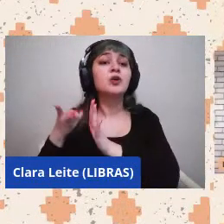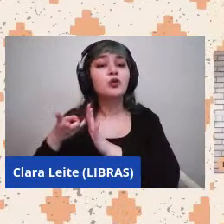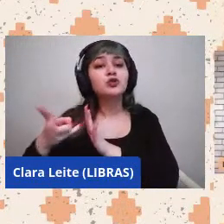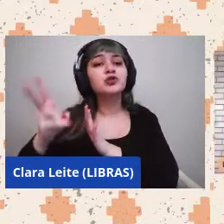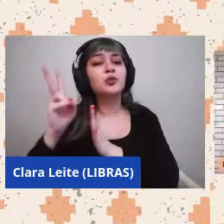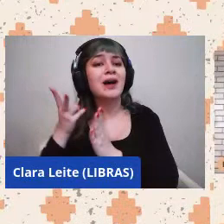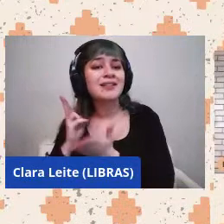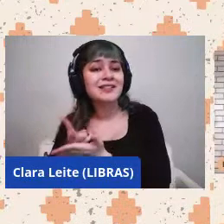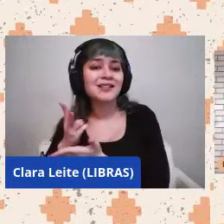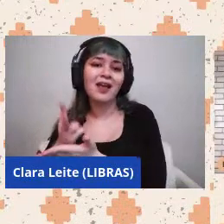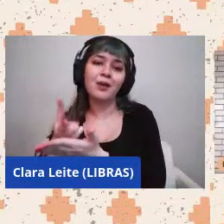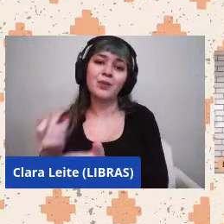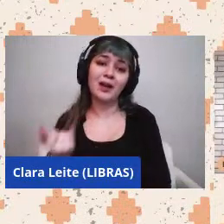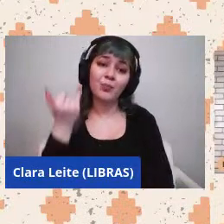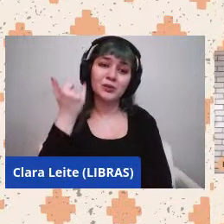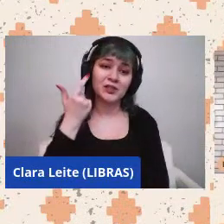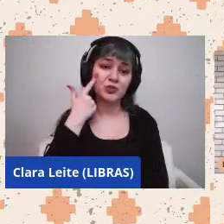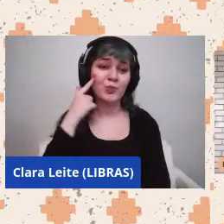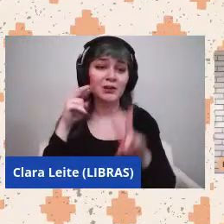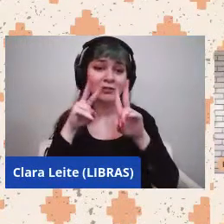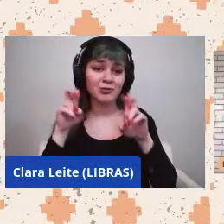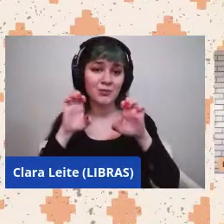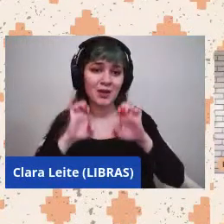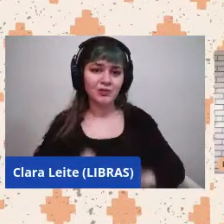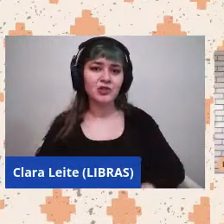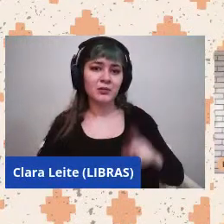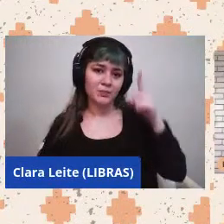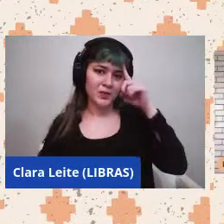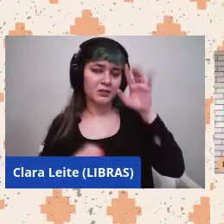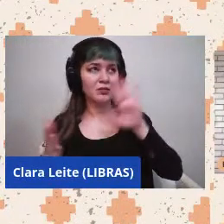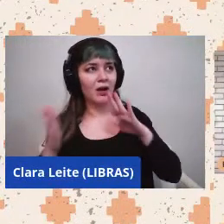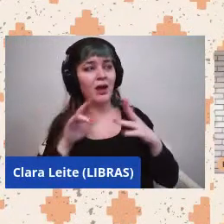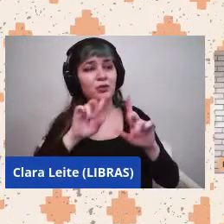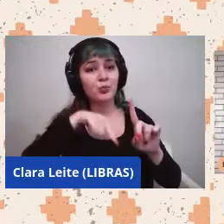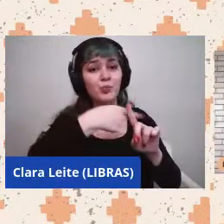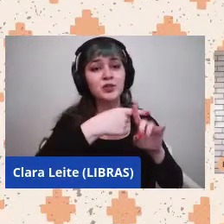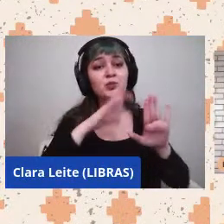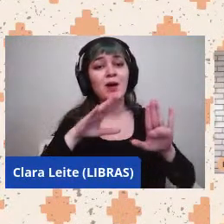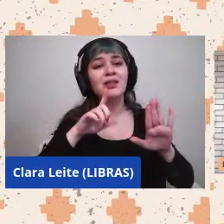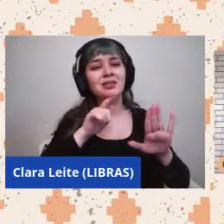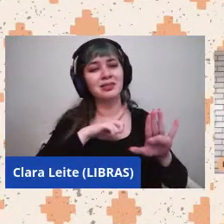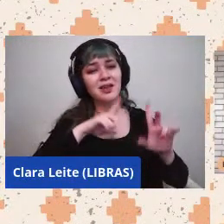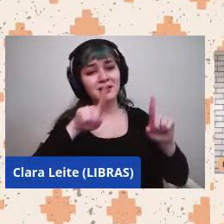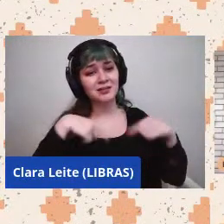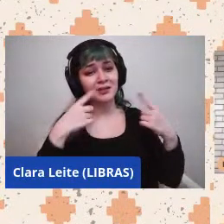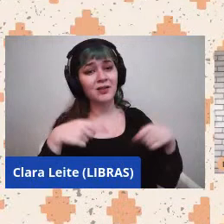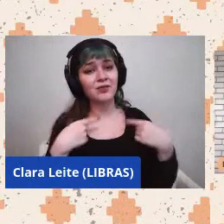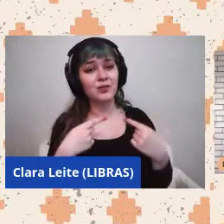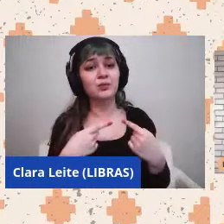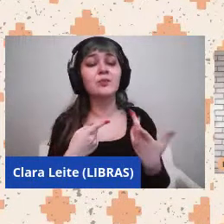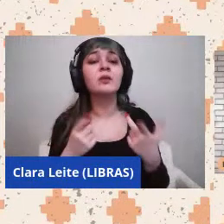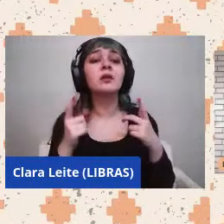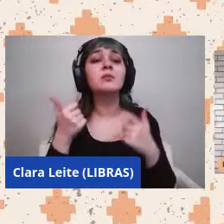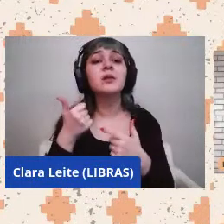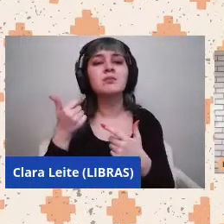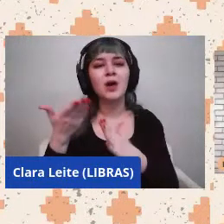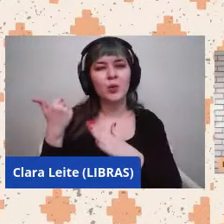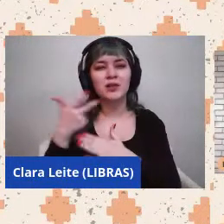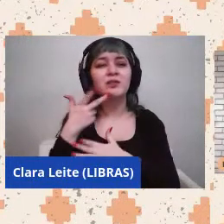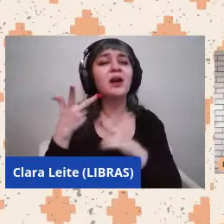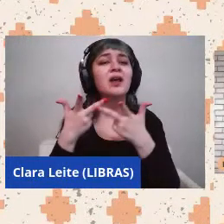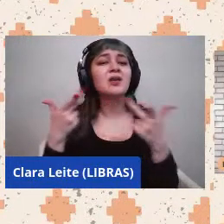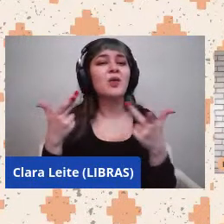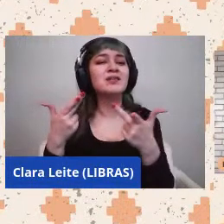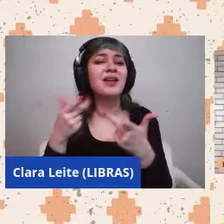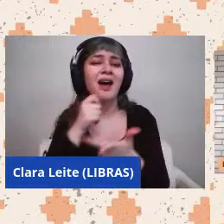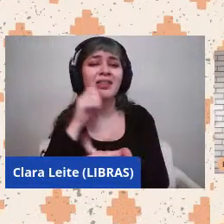important. So that's the kind of positive side. But the challenges, I think, are firstly the kind of exclusions that I talked about previously,